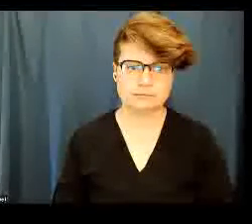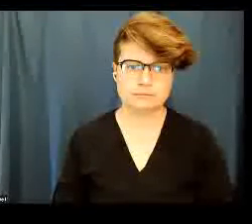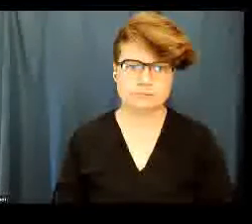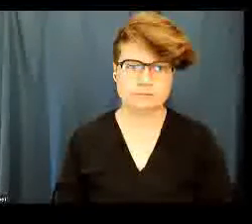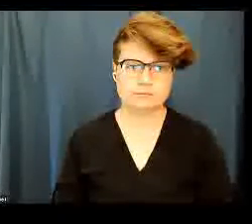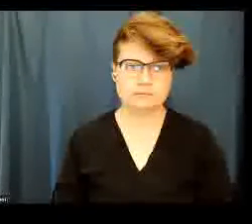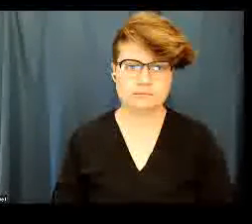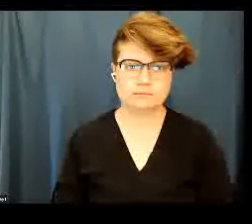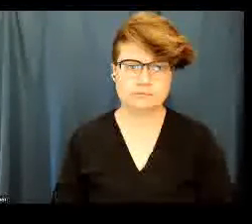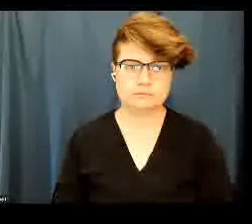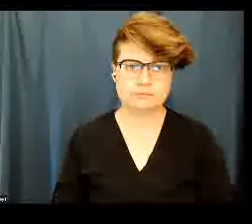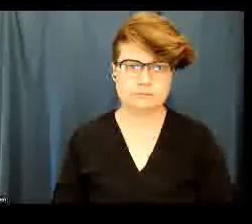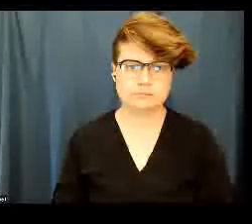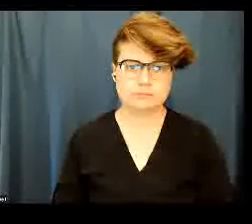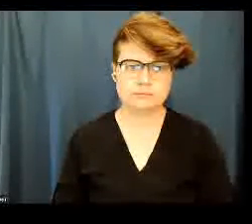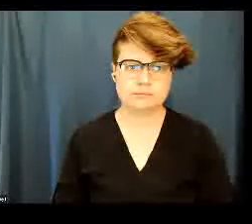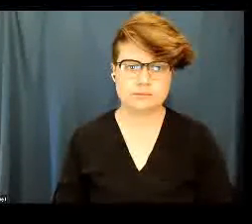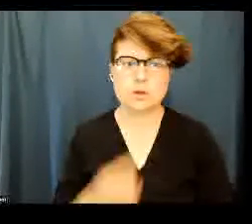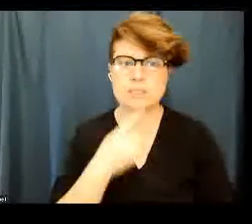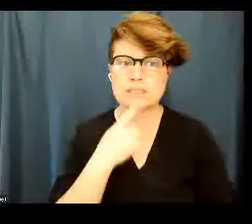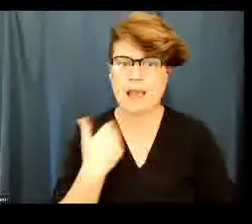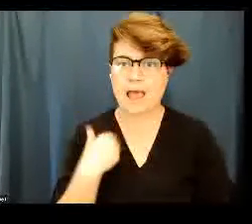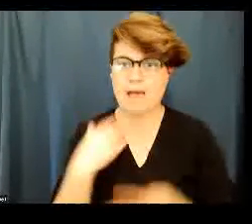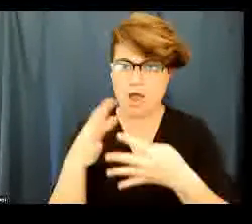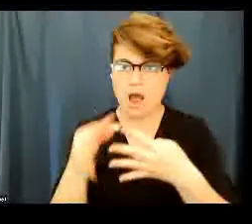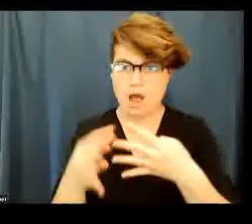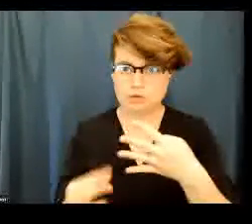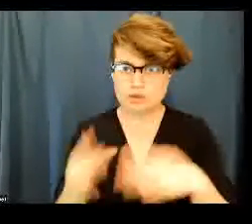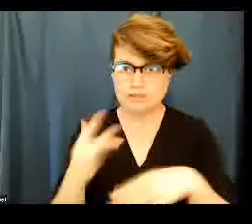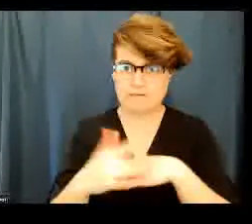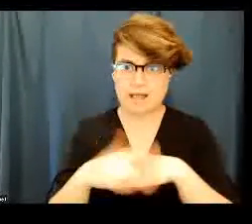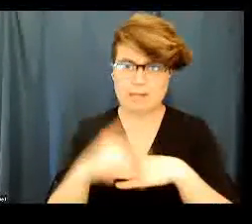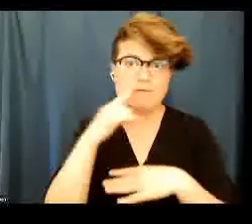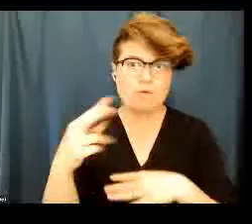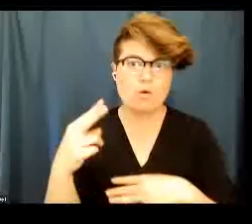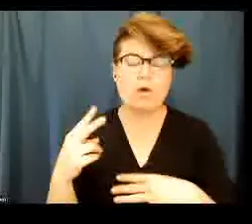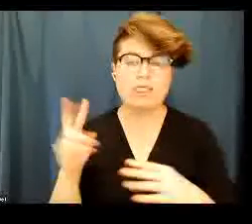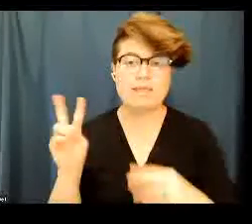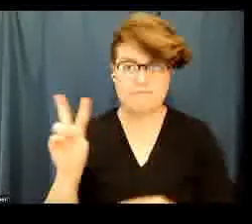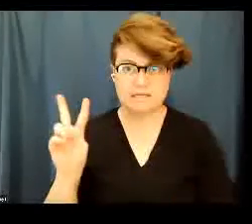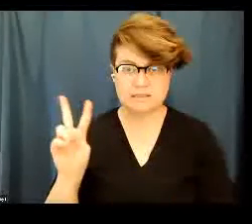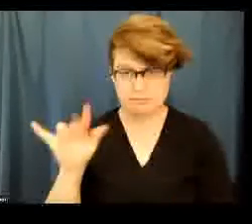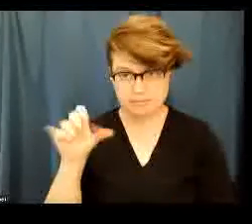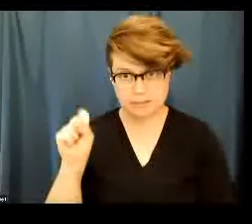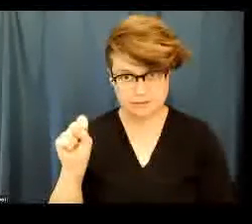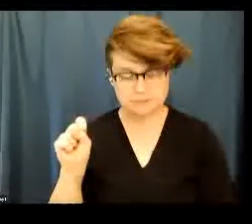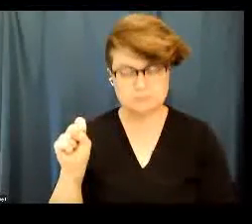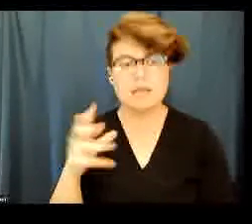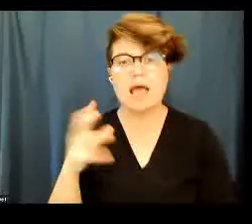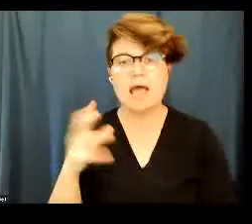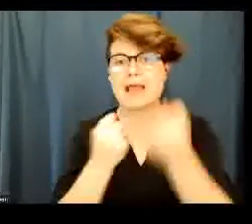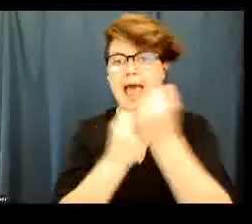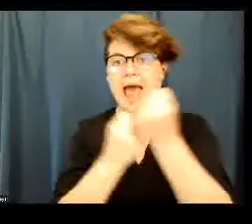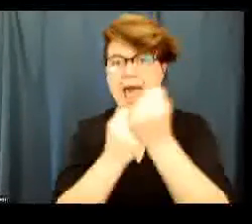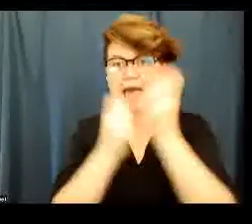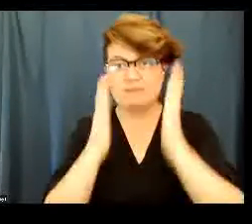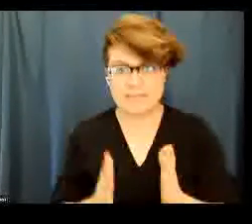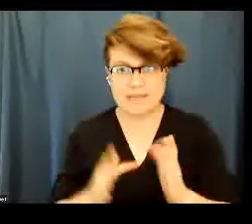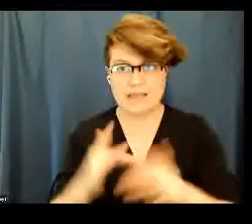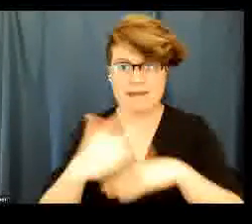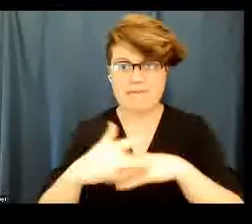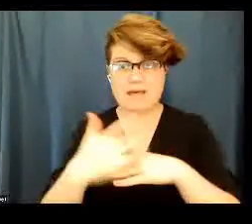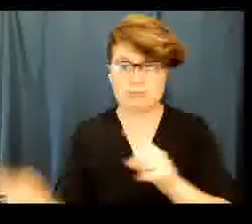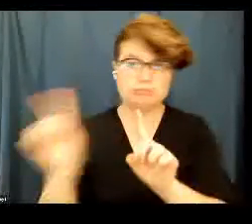So there's a lot of options available to the victim, and there's an advocate available through the entire process.